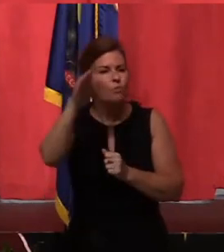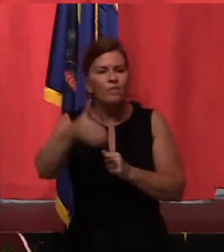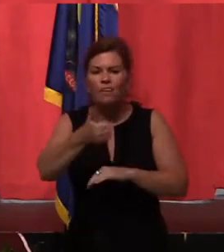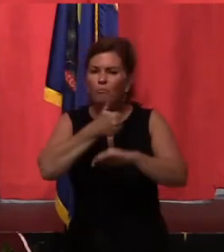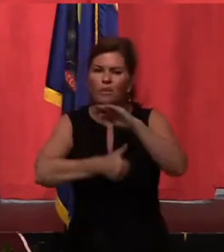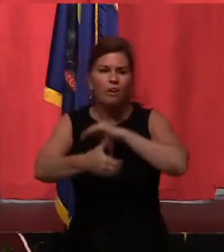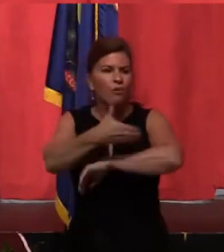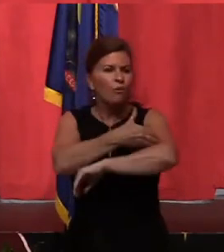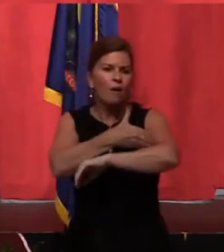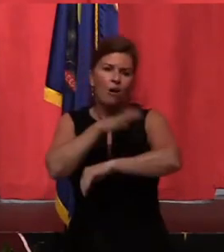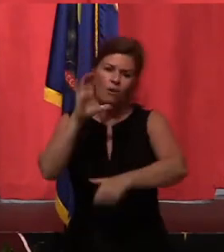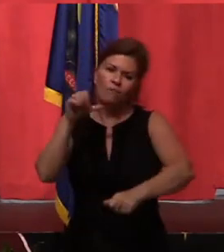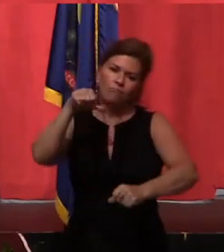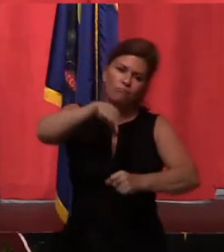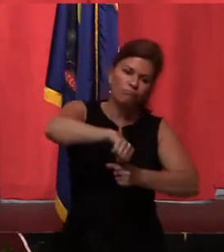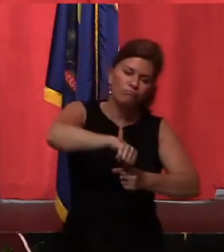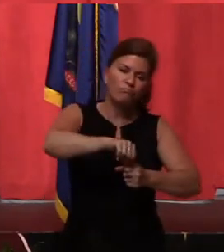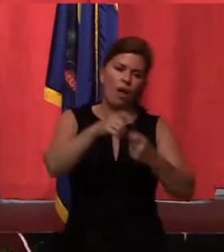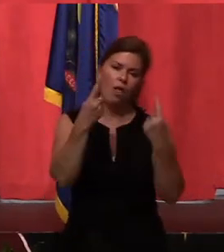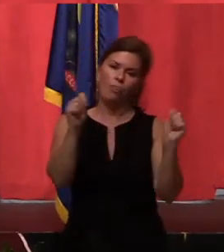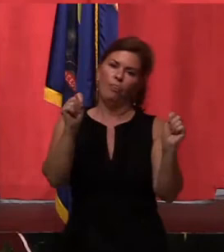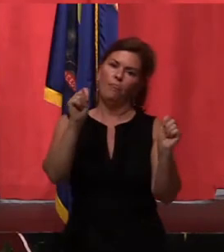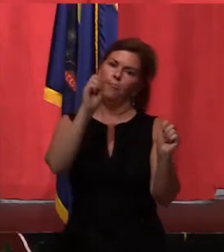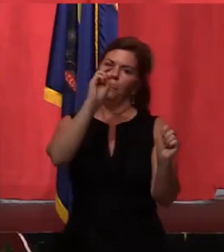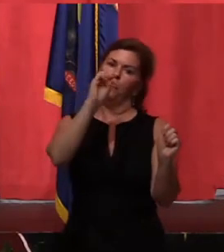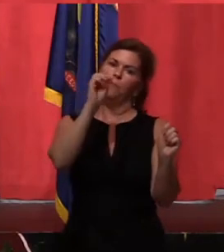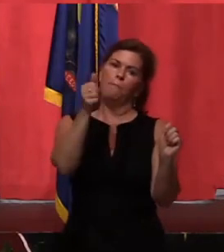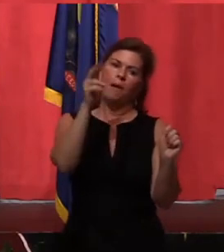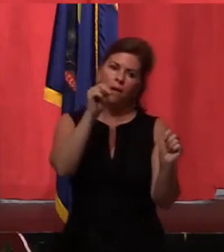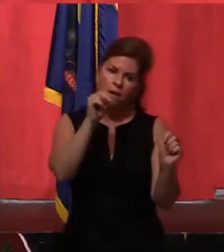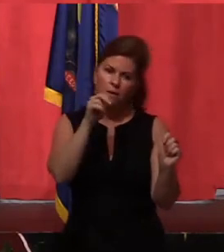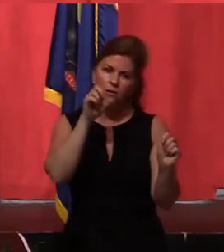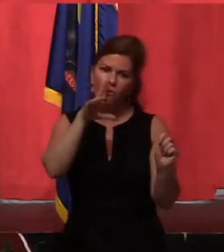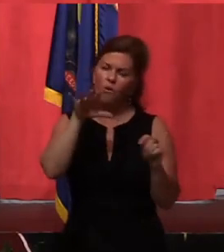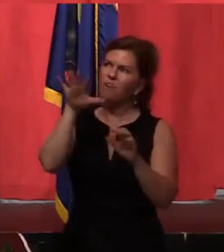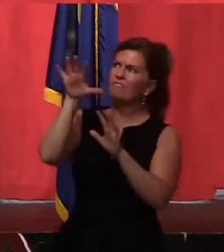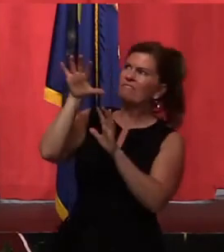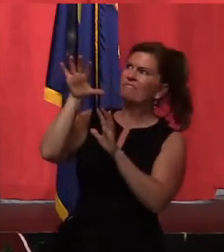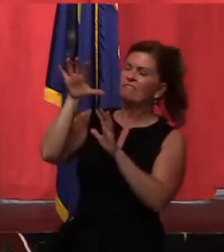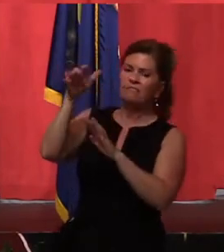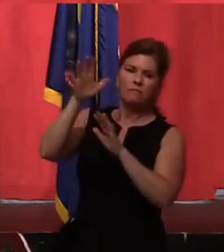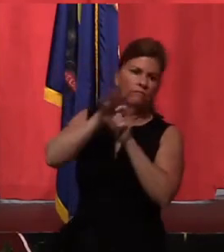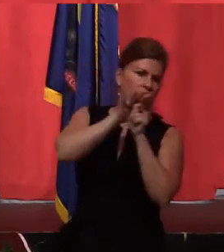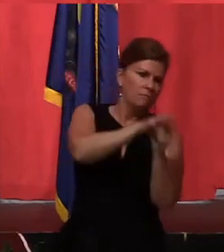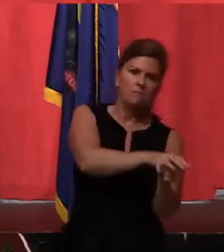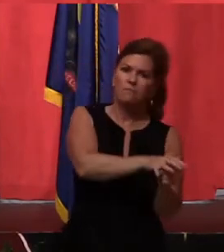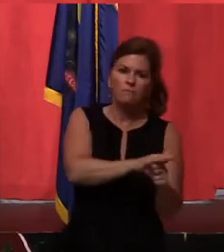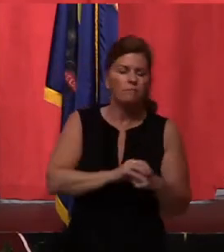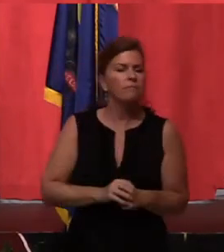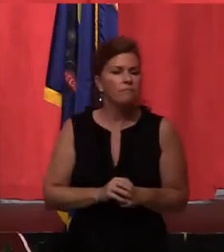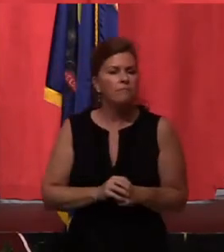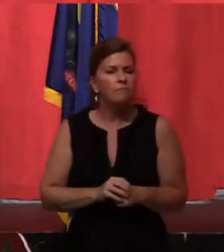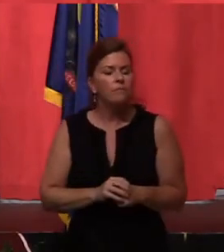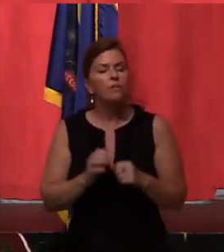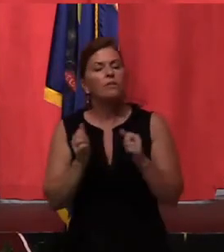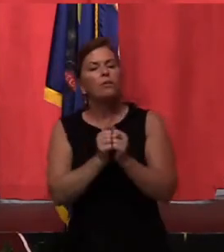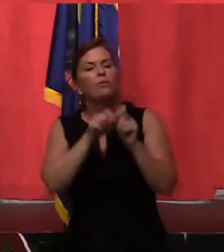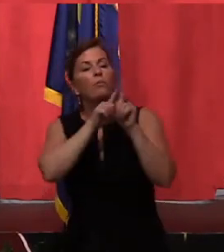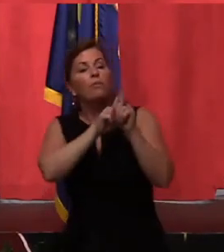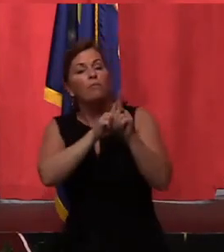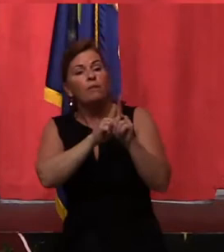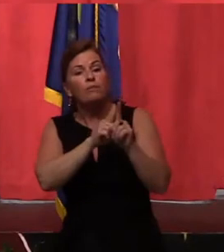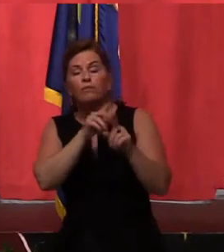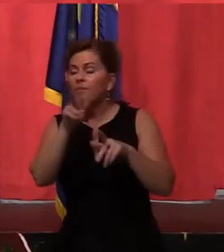the proverbial man or a pawn in an unjust establishment. With mentors and those from